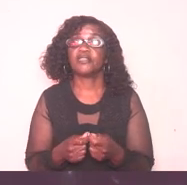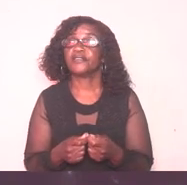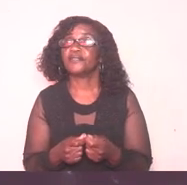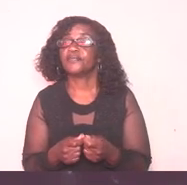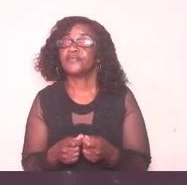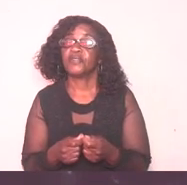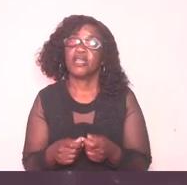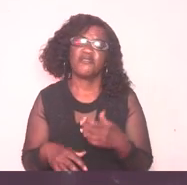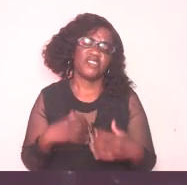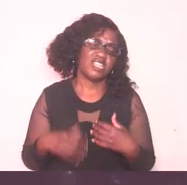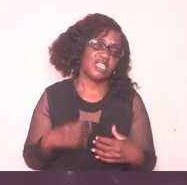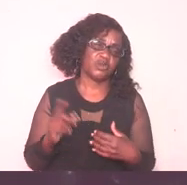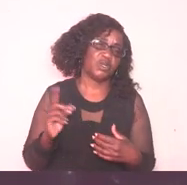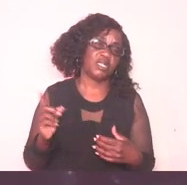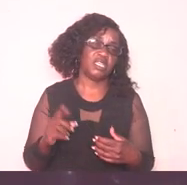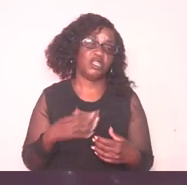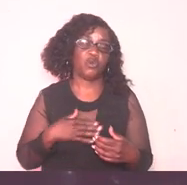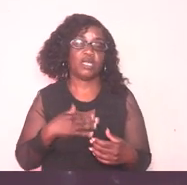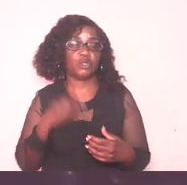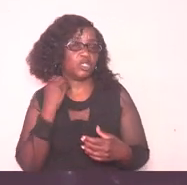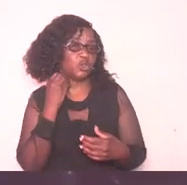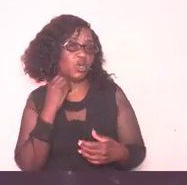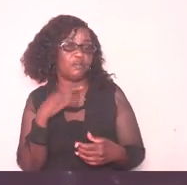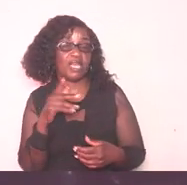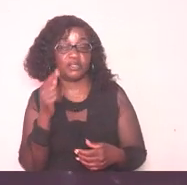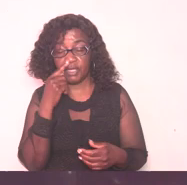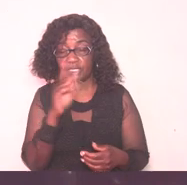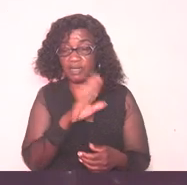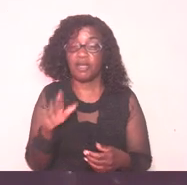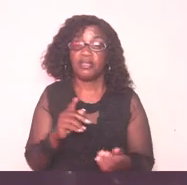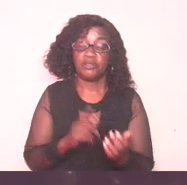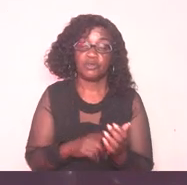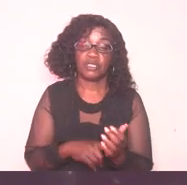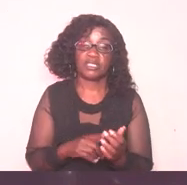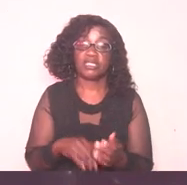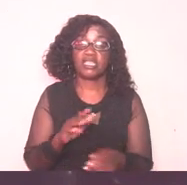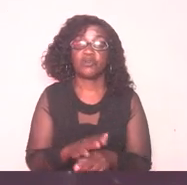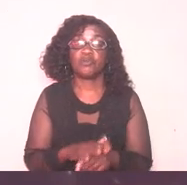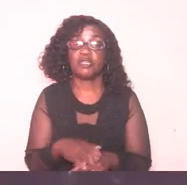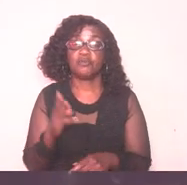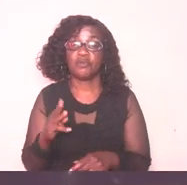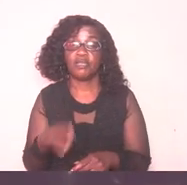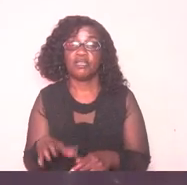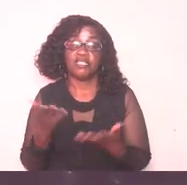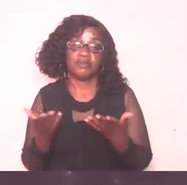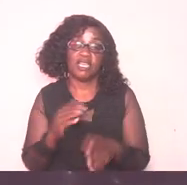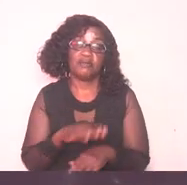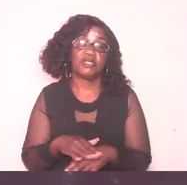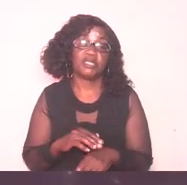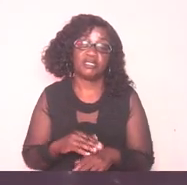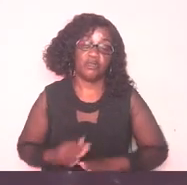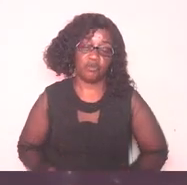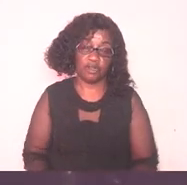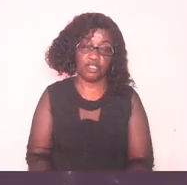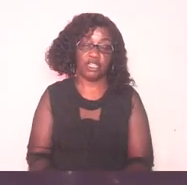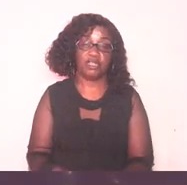just feelings and the feeling of pleasure. That we think when individuals engage in sex, they risk so many things. They risk their mental health and they have to do abortion because they are 16 and they